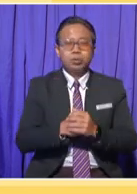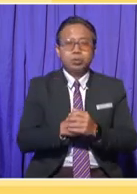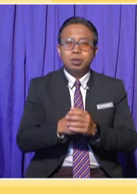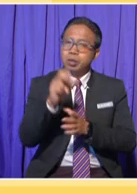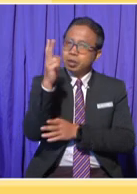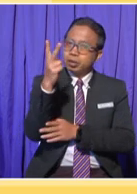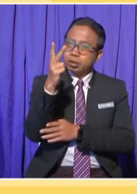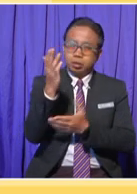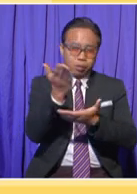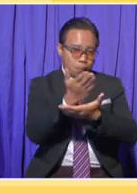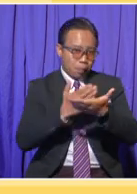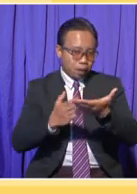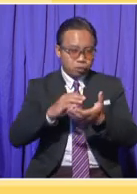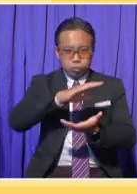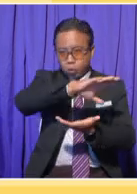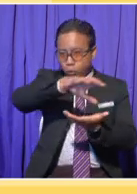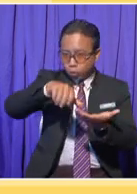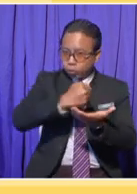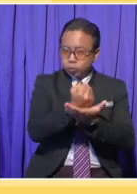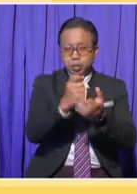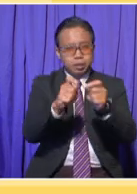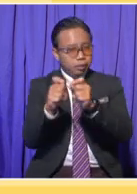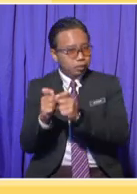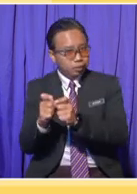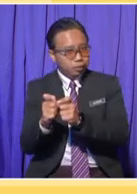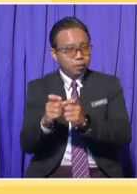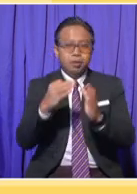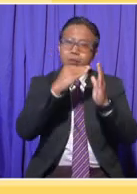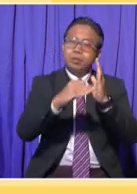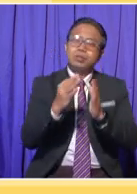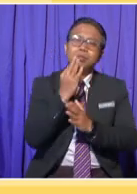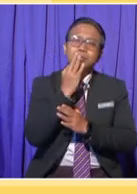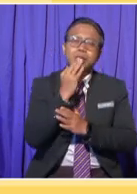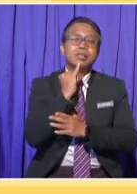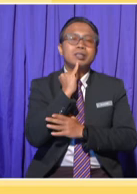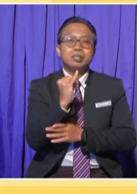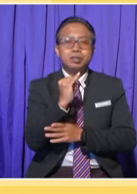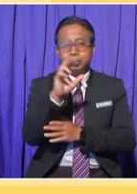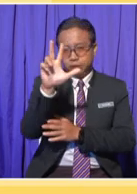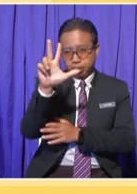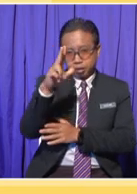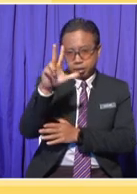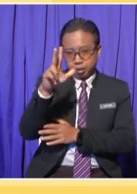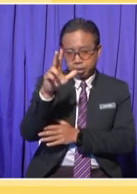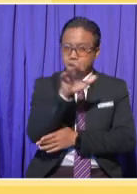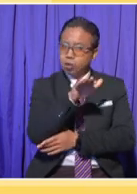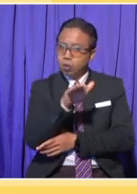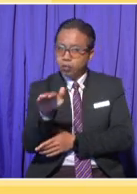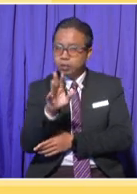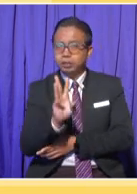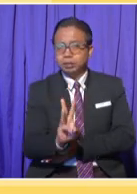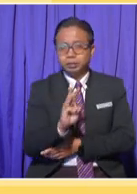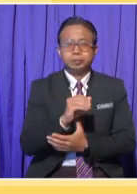are 13 parts altogether. The improper fraction is 13 over